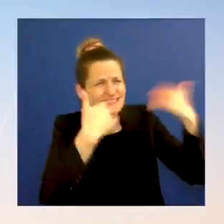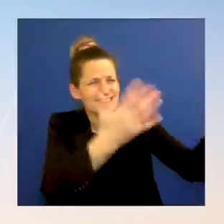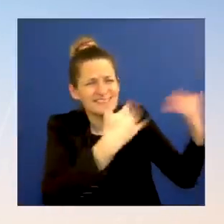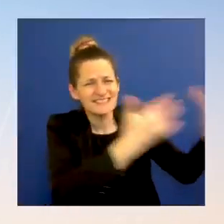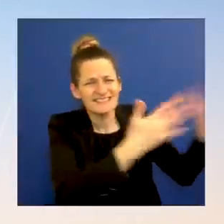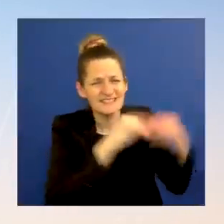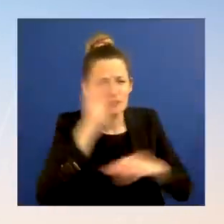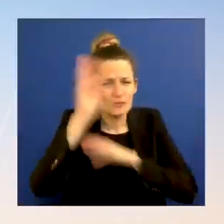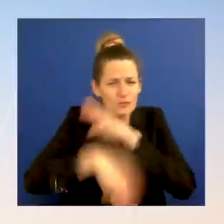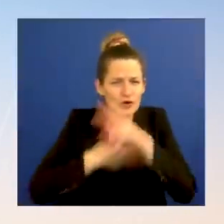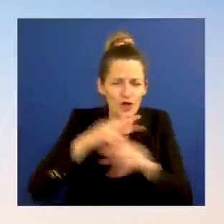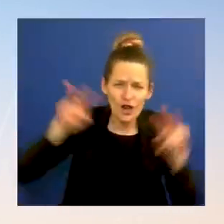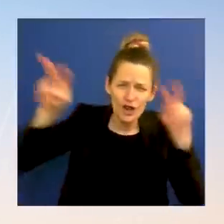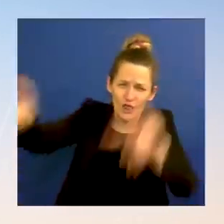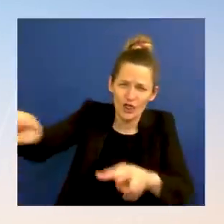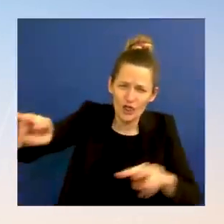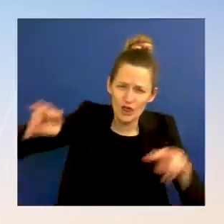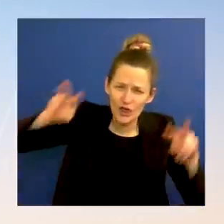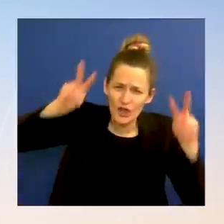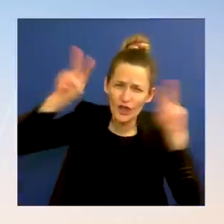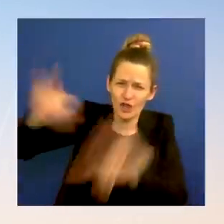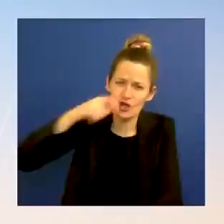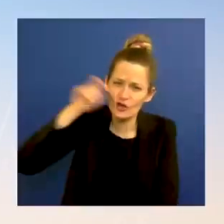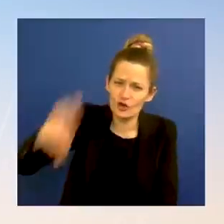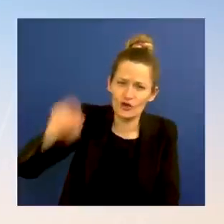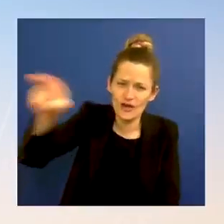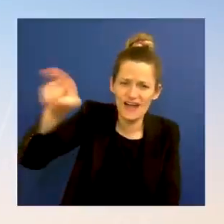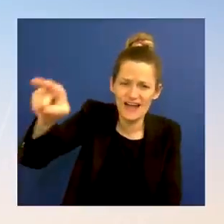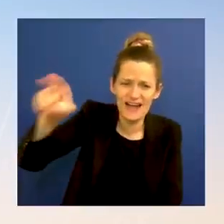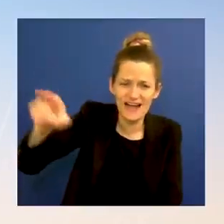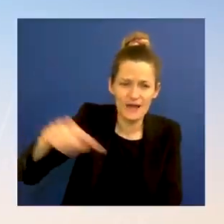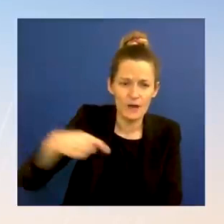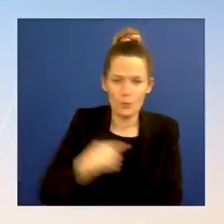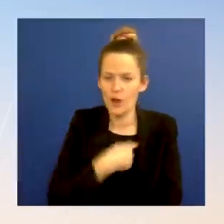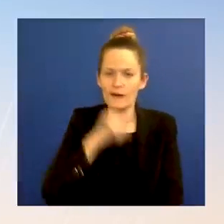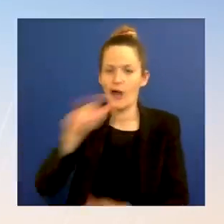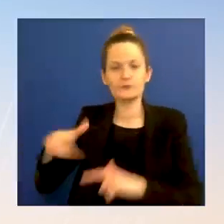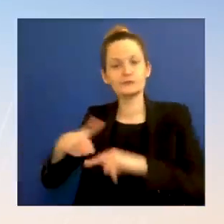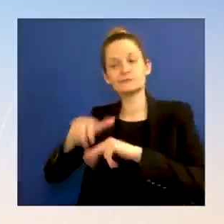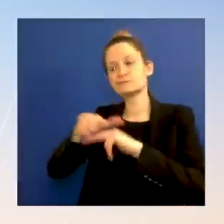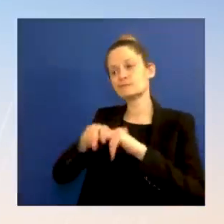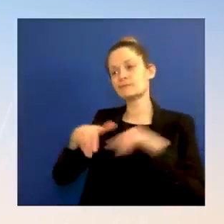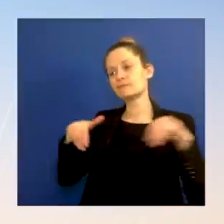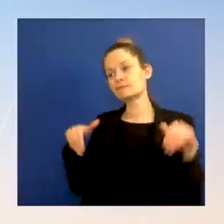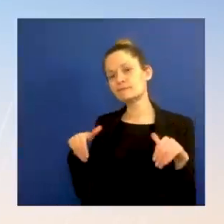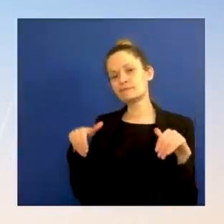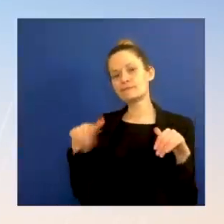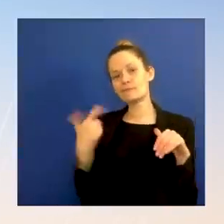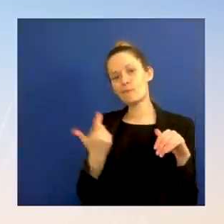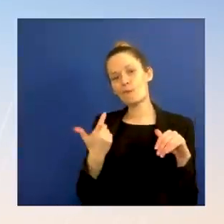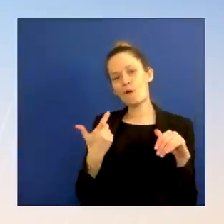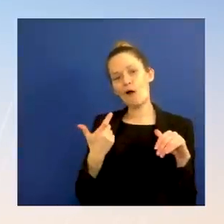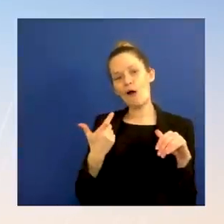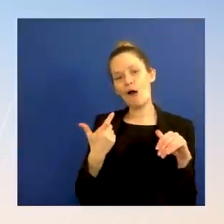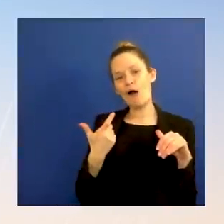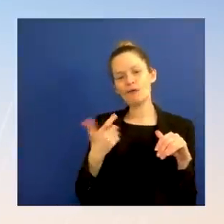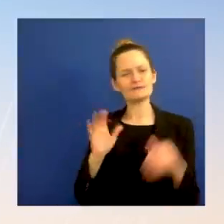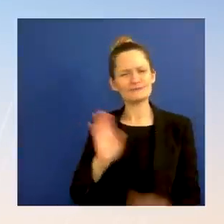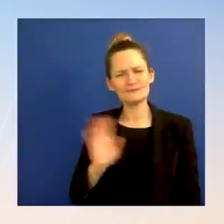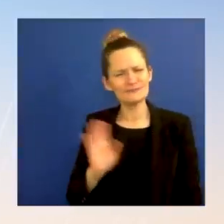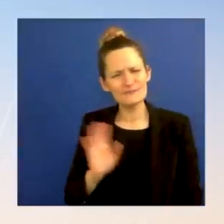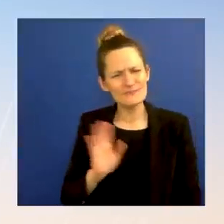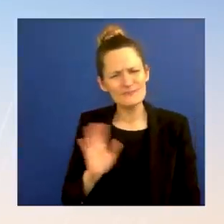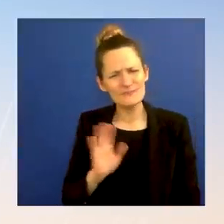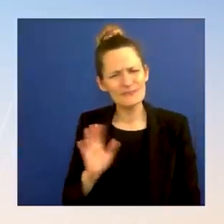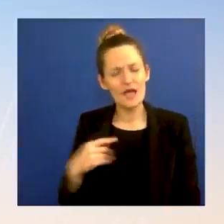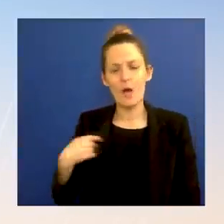world in responding to this. However, he is not going to put U.S. military, men and women serving, on the front lines of battle in Ukraine